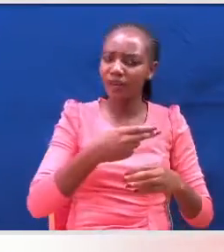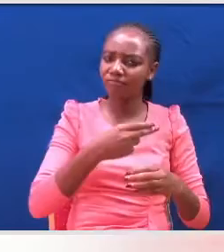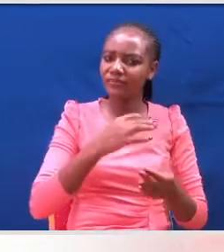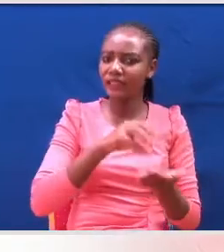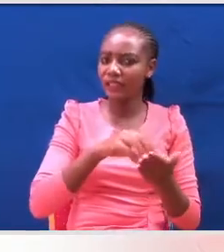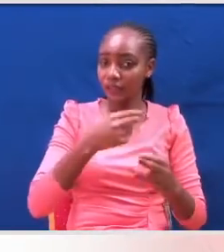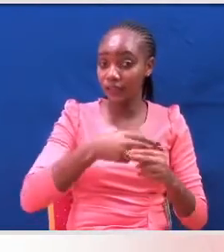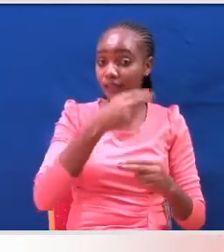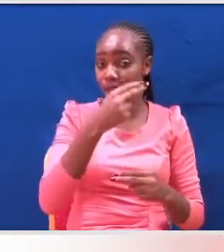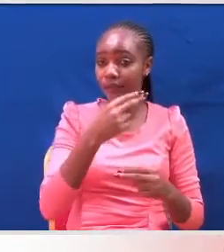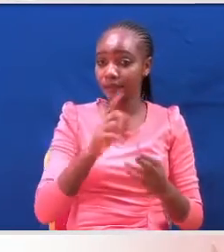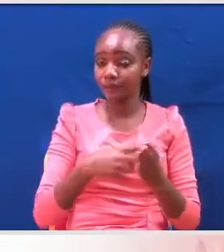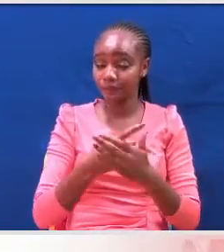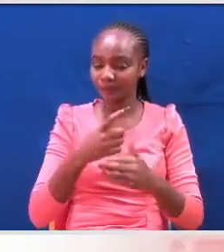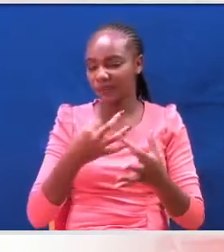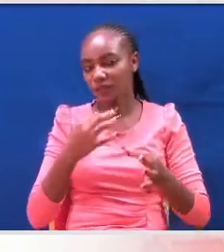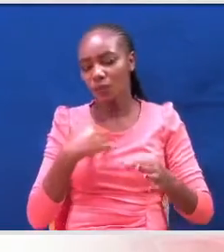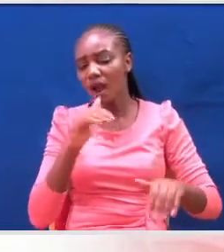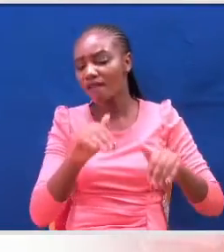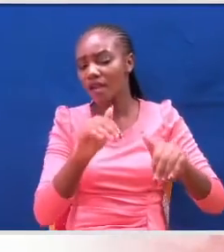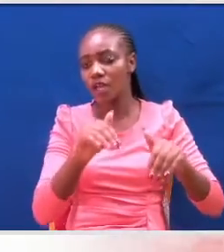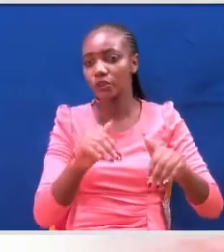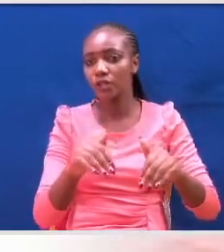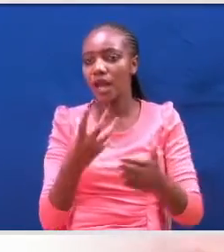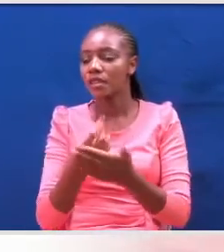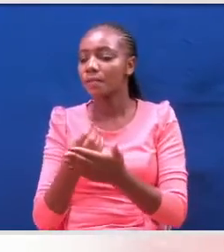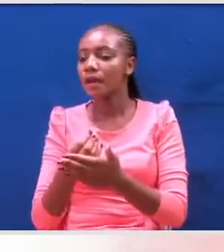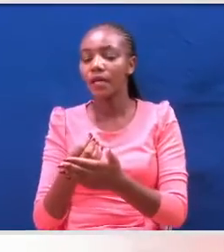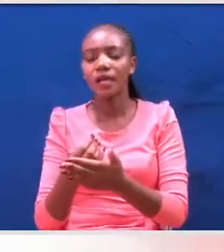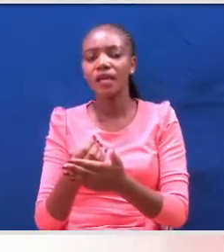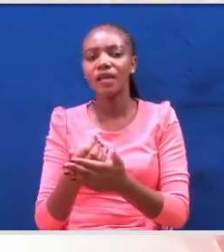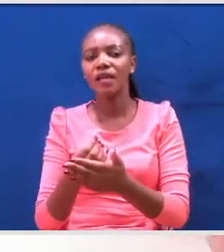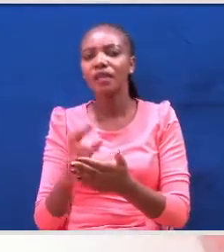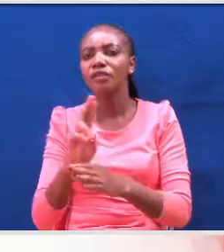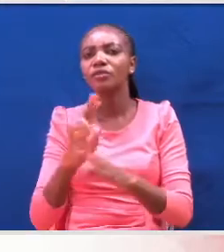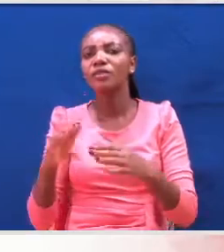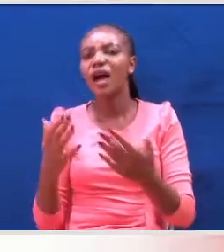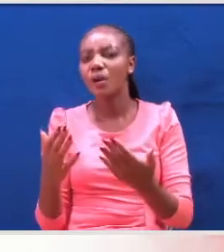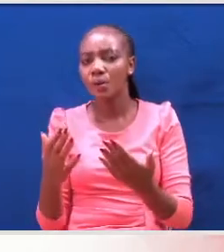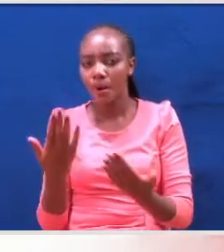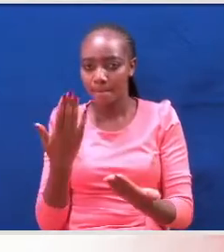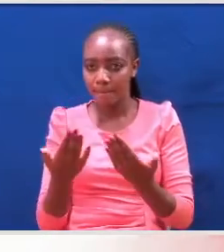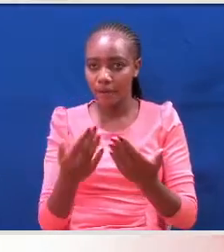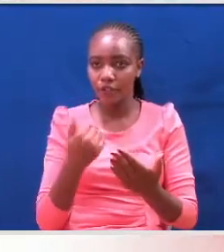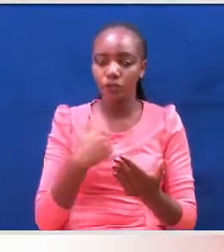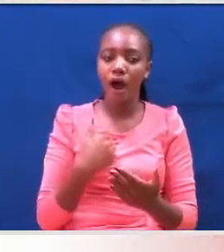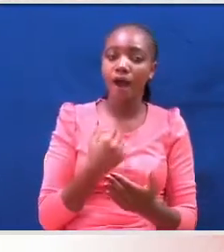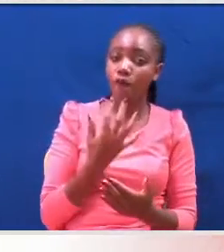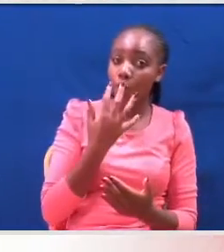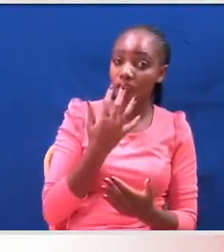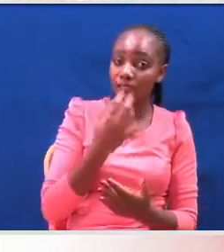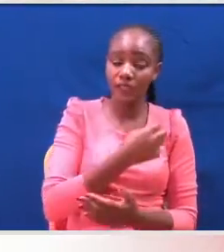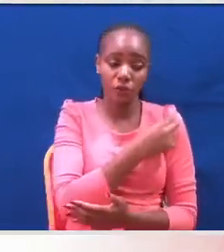Yenye tukieka hizo election, hizo pesa zenye wanafaa kufanyia election, ndio ziweke oxygen kwa hospitali.